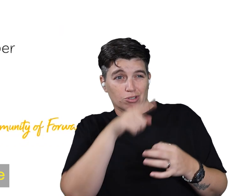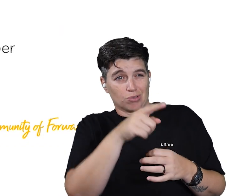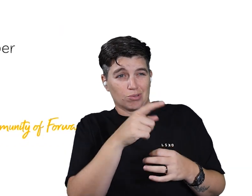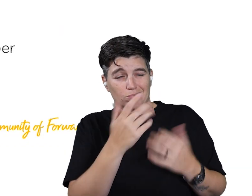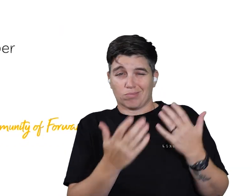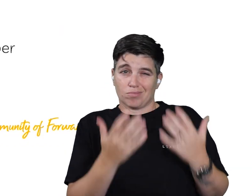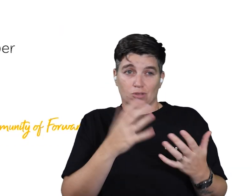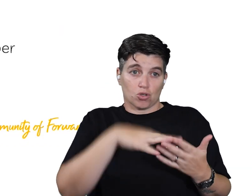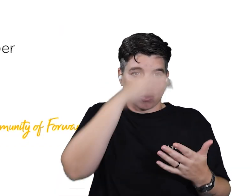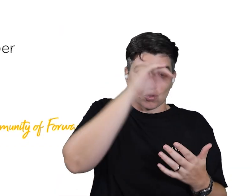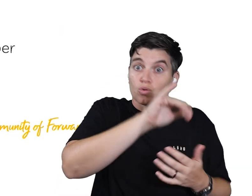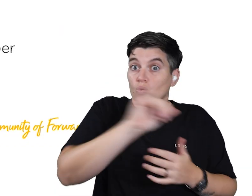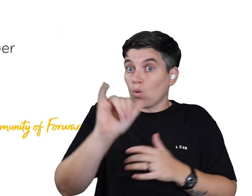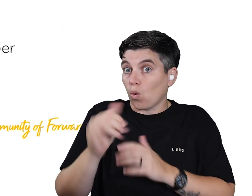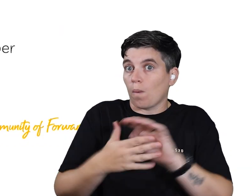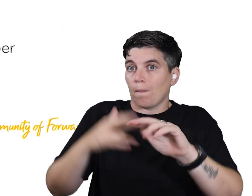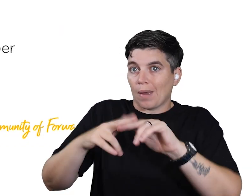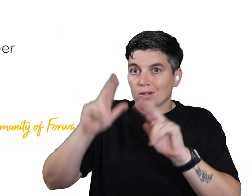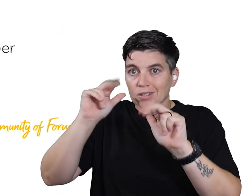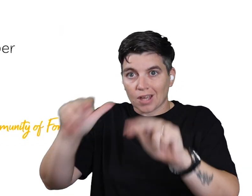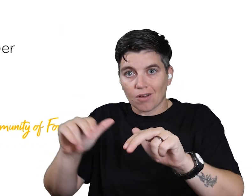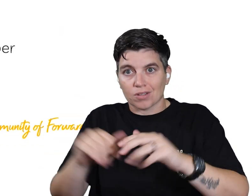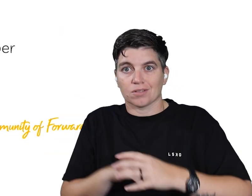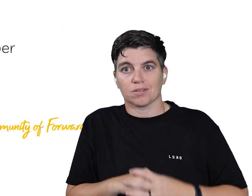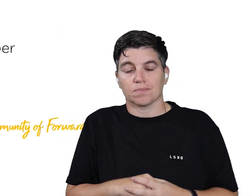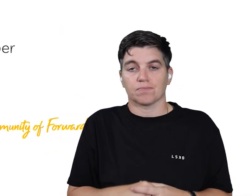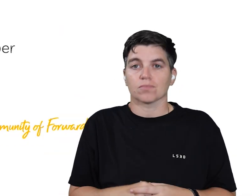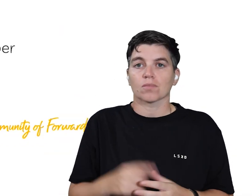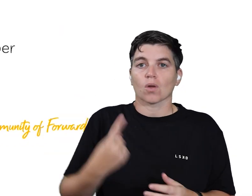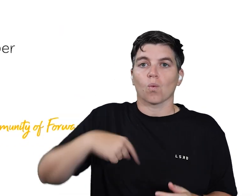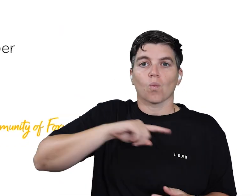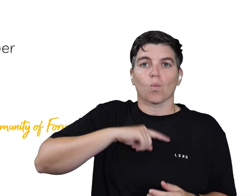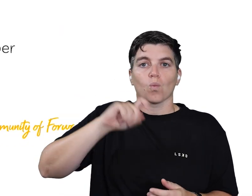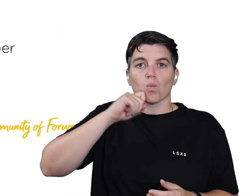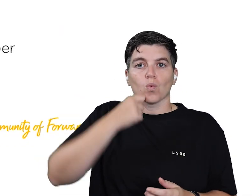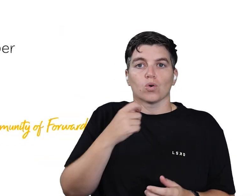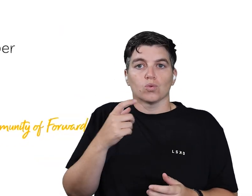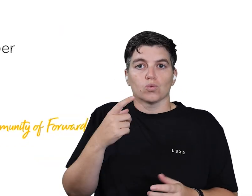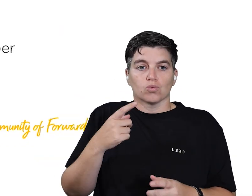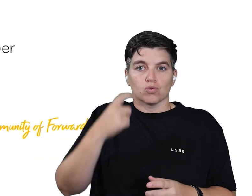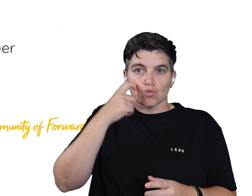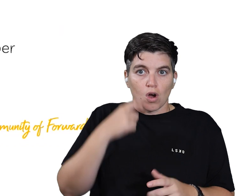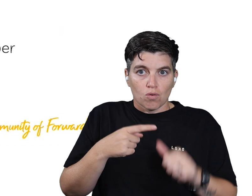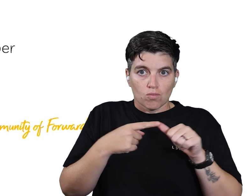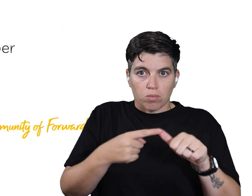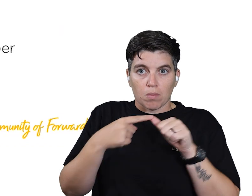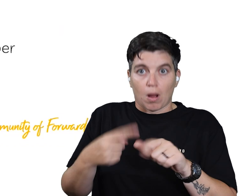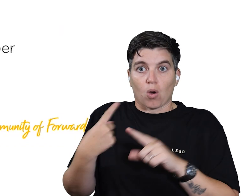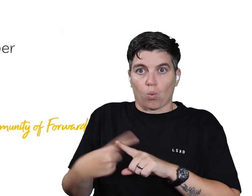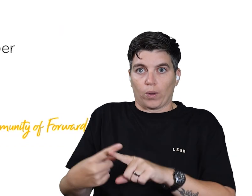you may have as students or parents or carers, and we'll endeavour to get back to you in a timely way in